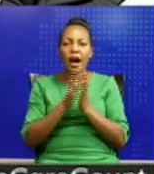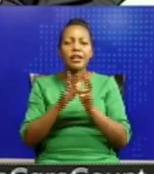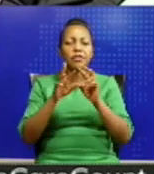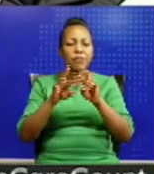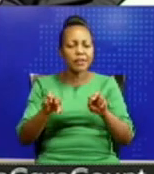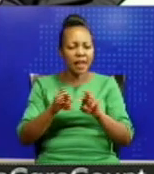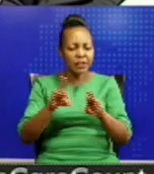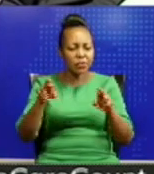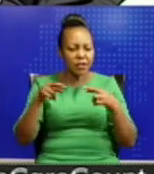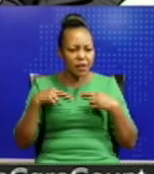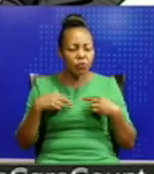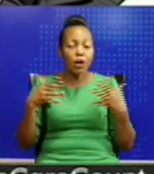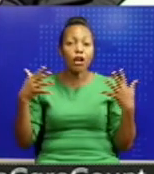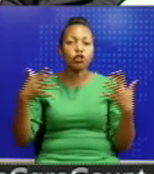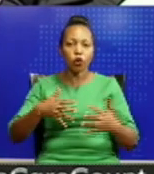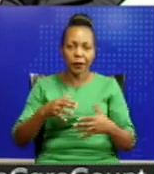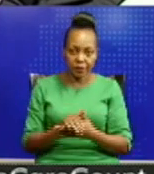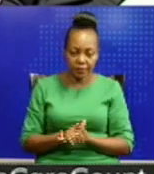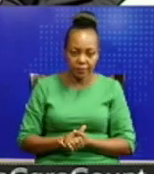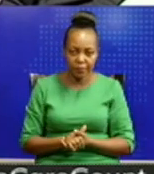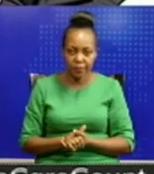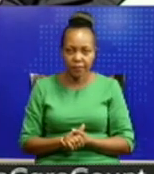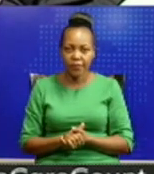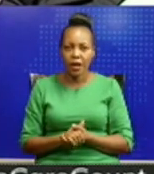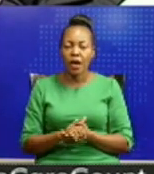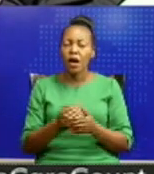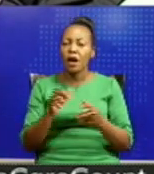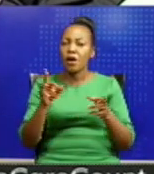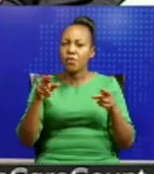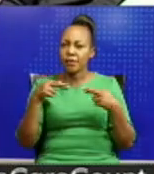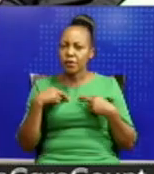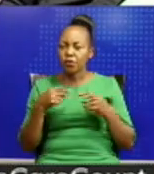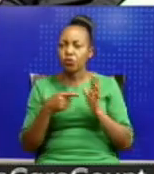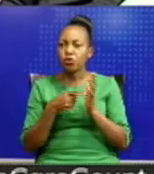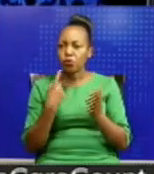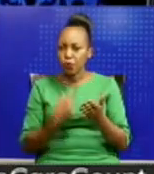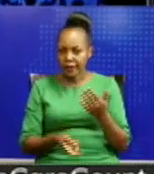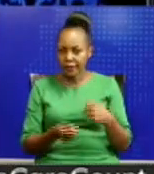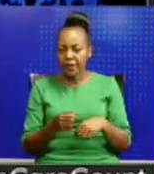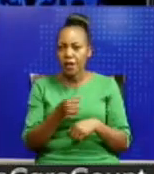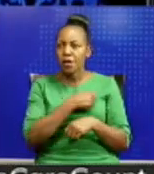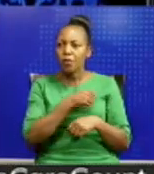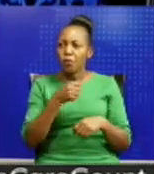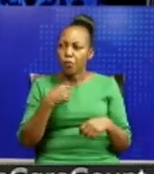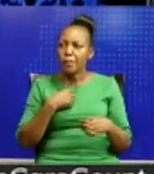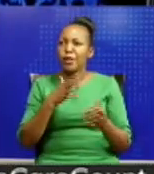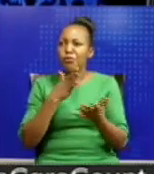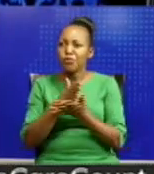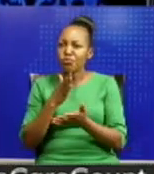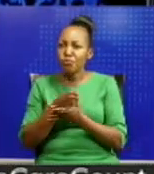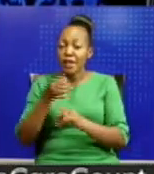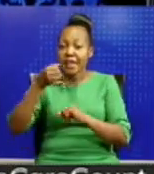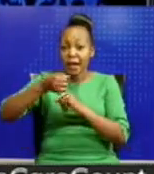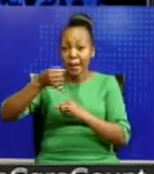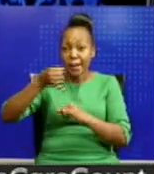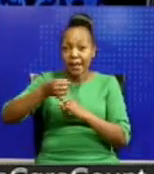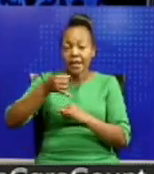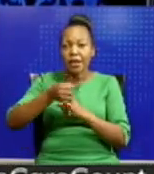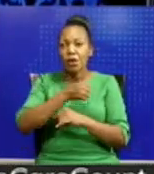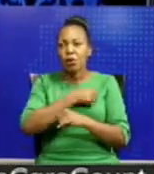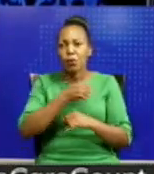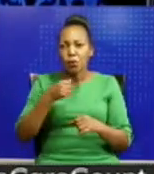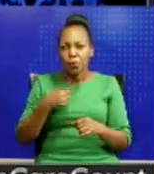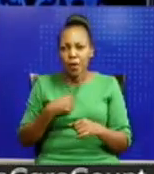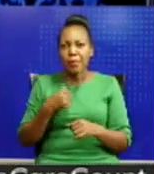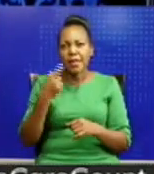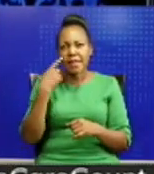findings were really shocking because we found that women were actually in Kabari. They were